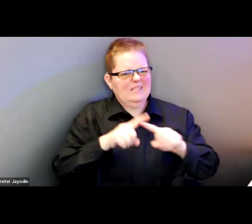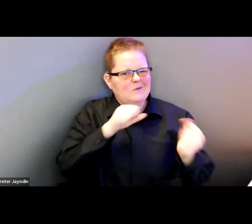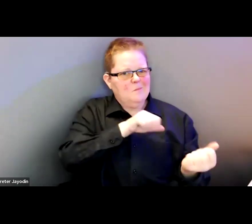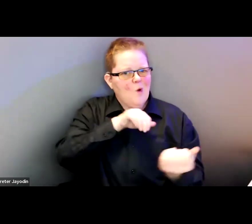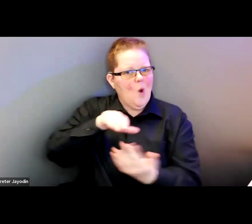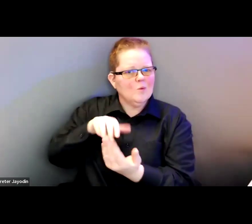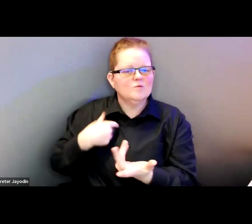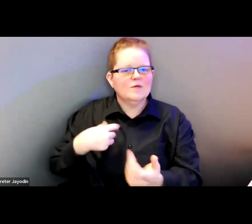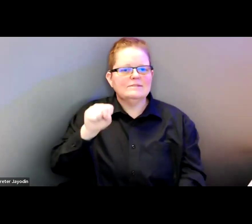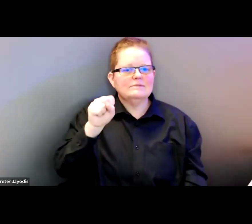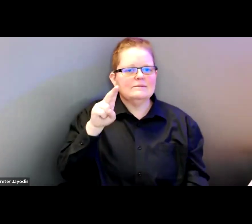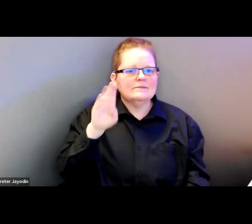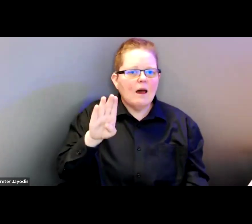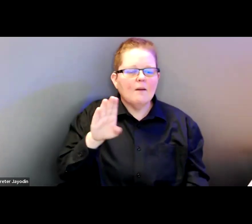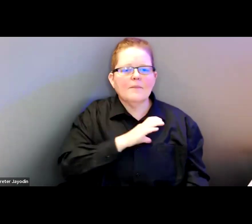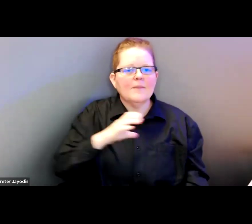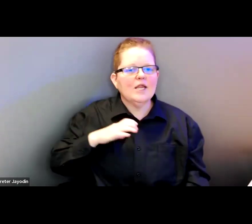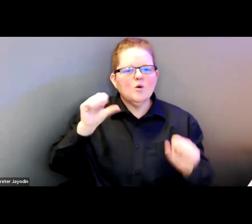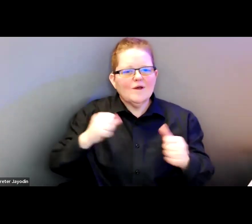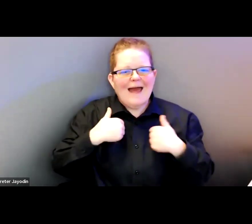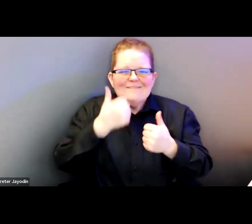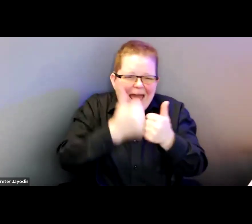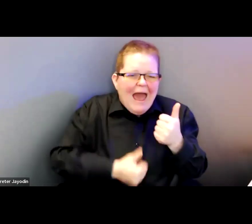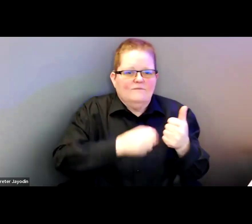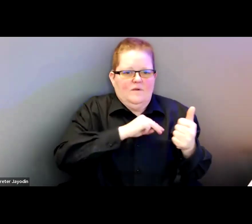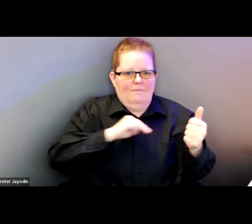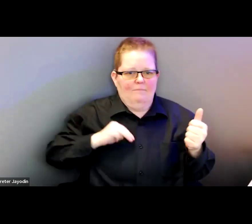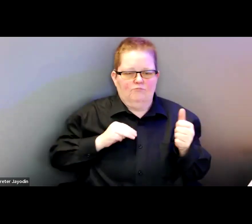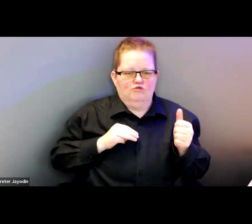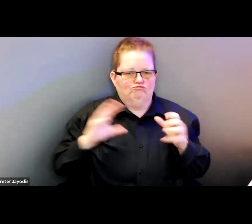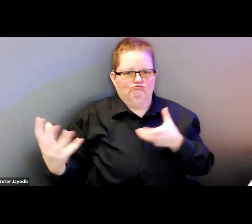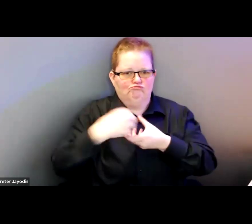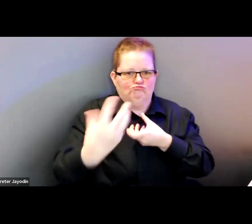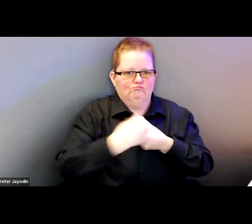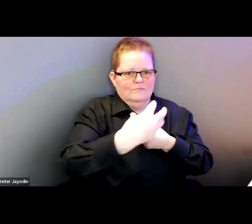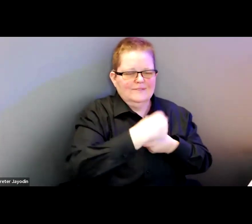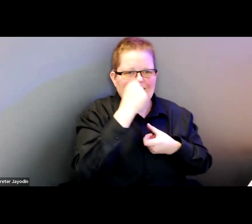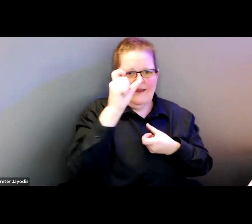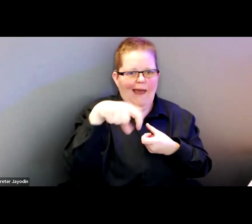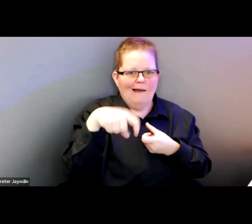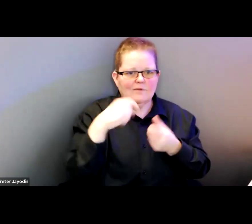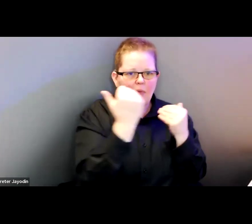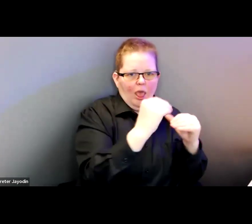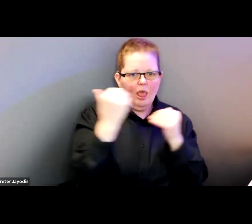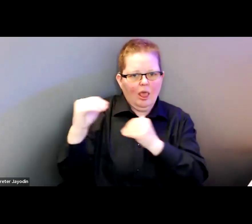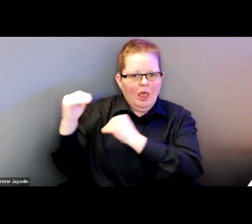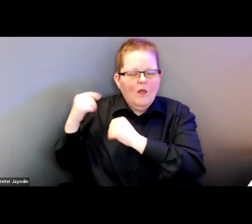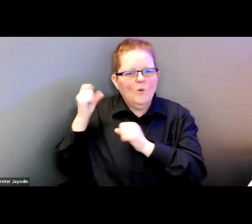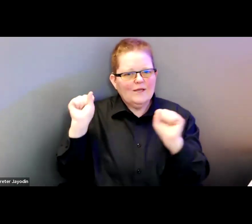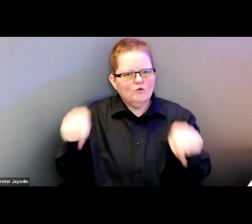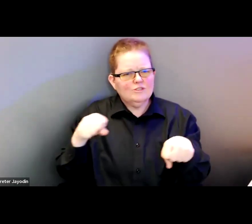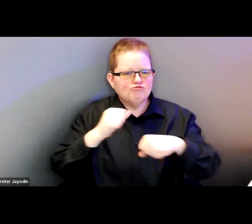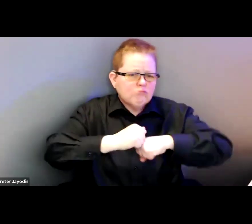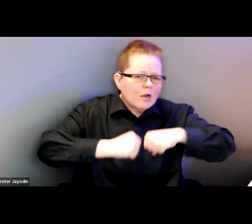full committee on it. It doesn't have to be like, there's lots of ways that we can sort of structure it,